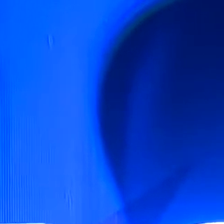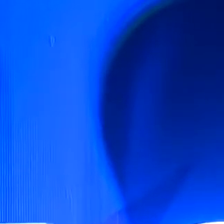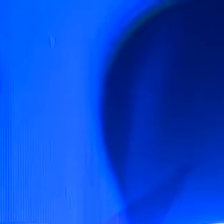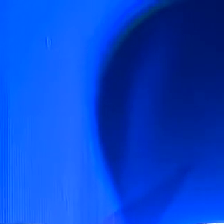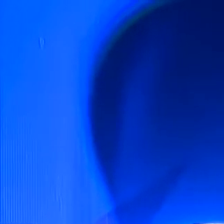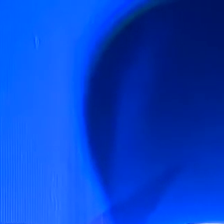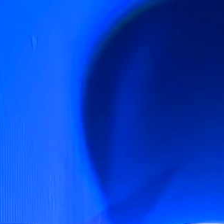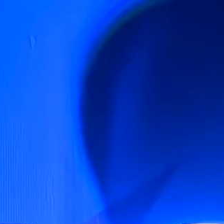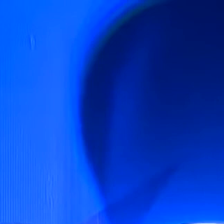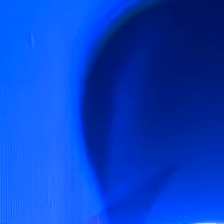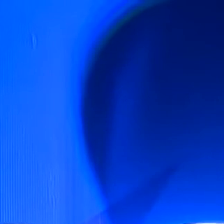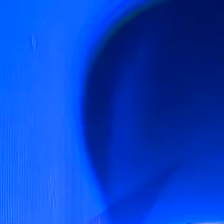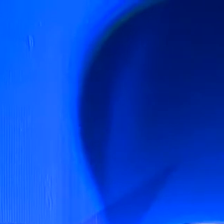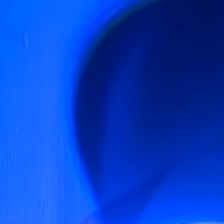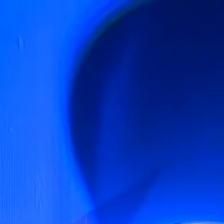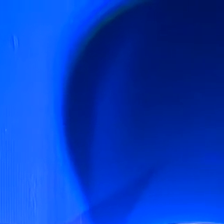probably wouldn't even drive.